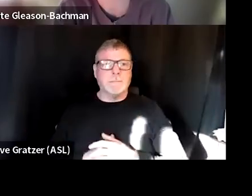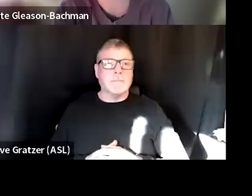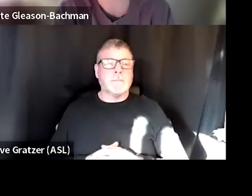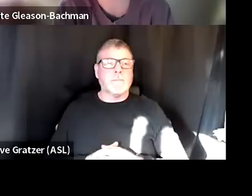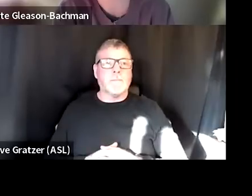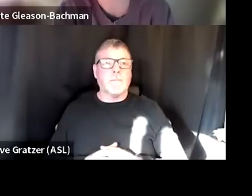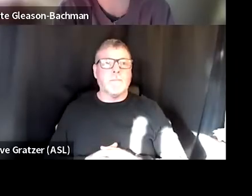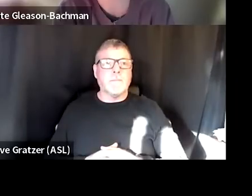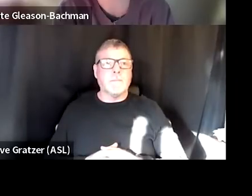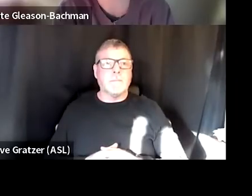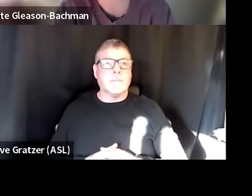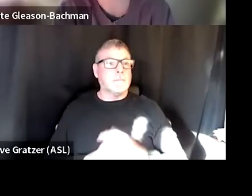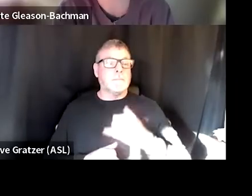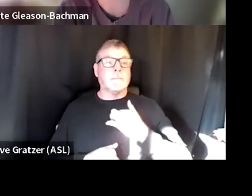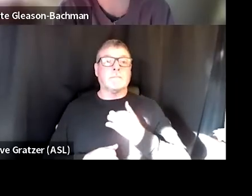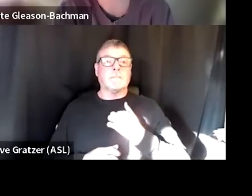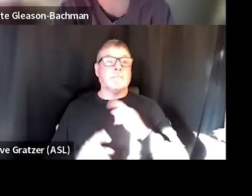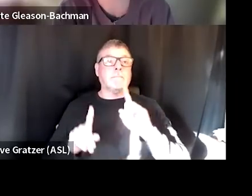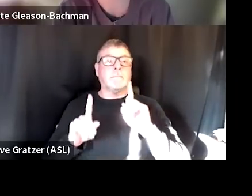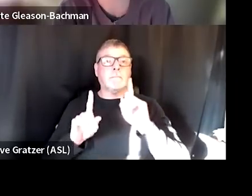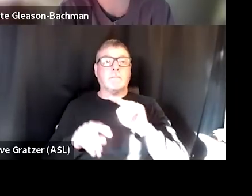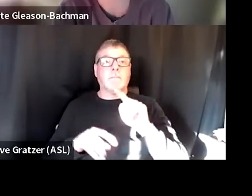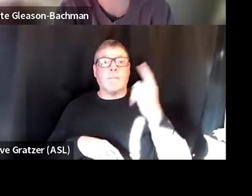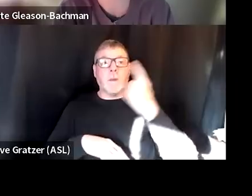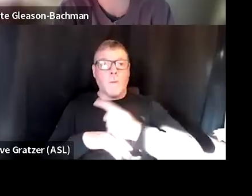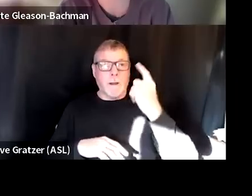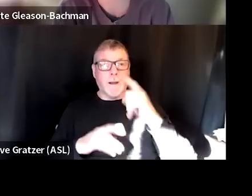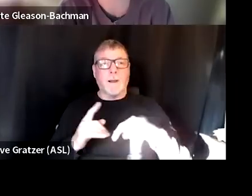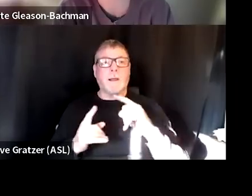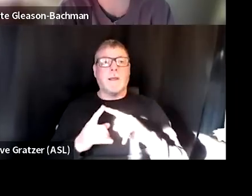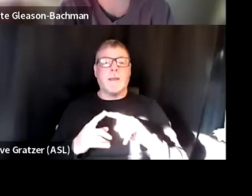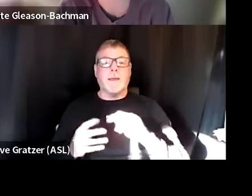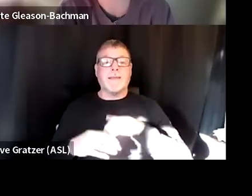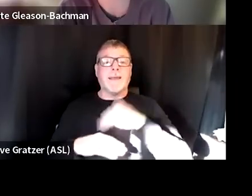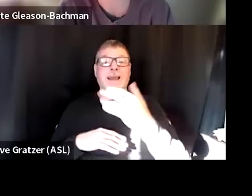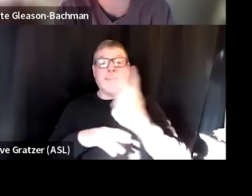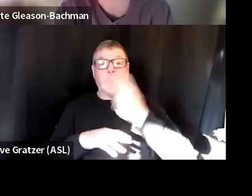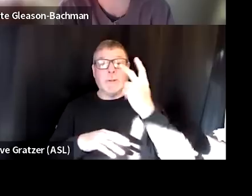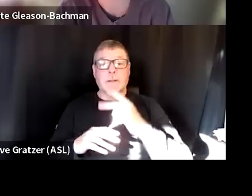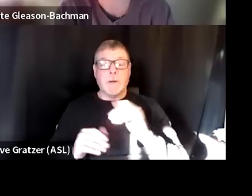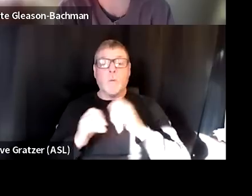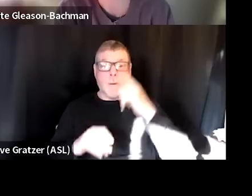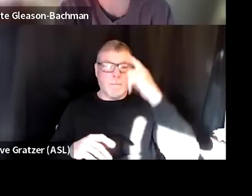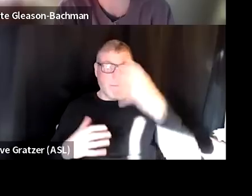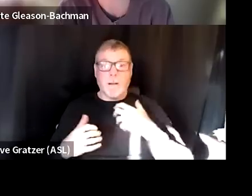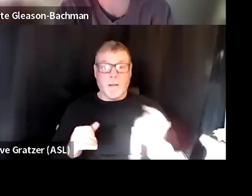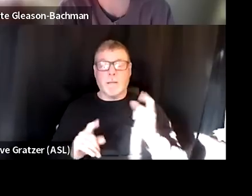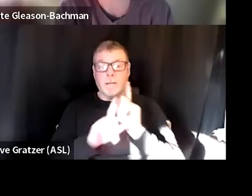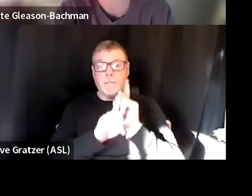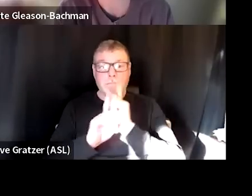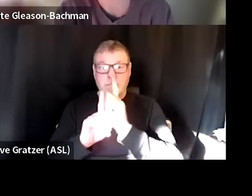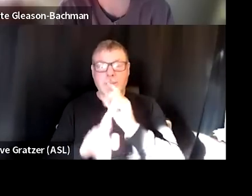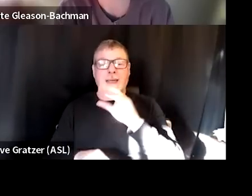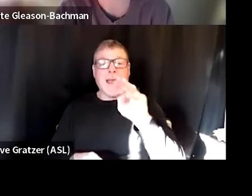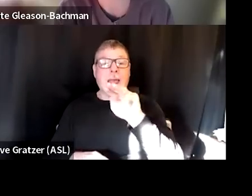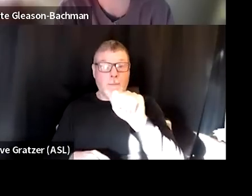And we pretty much, I go out one day, and then I'll go back out the next day with my mental health provider and my MA.